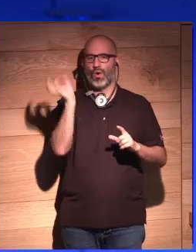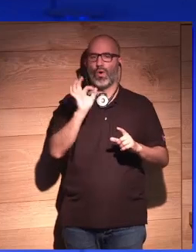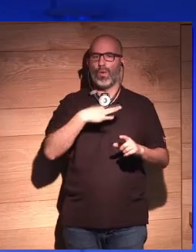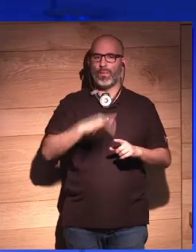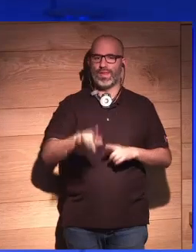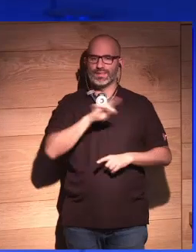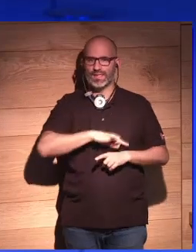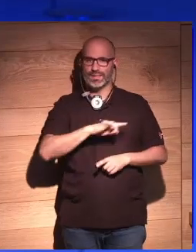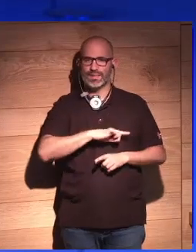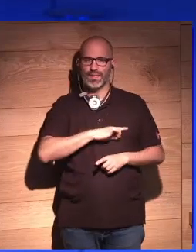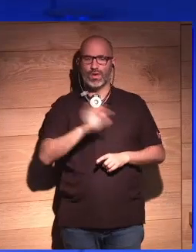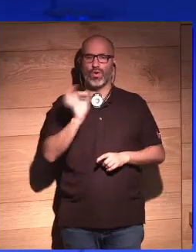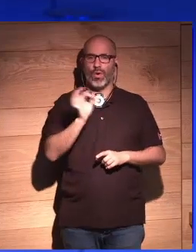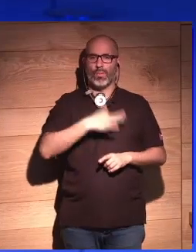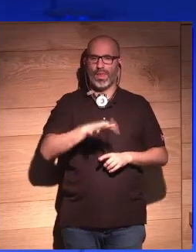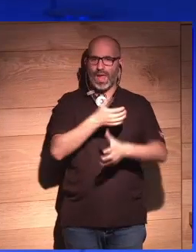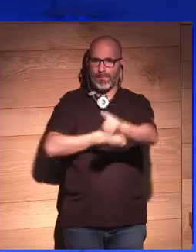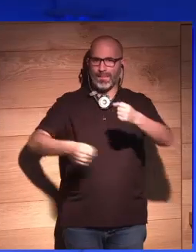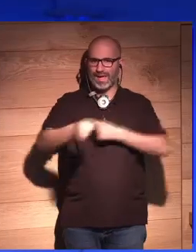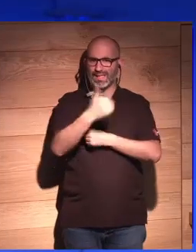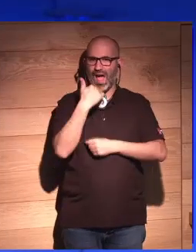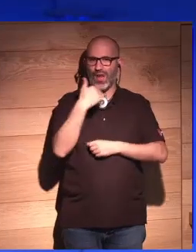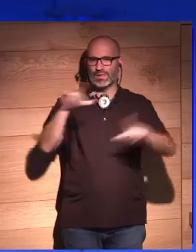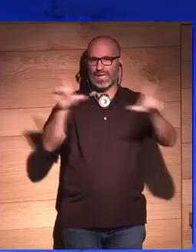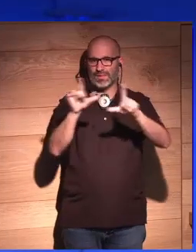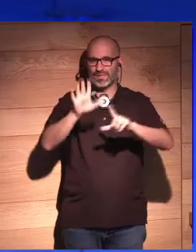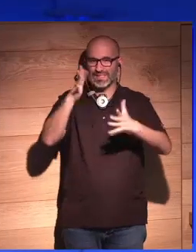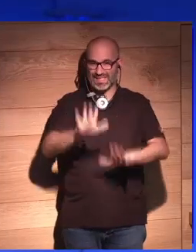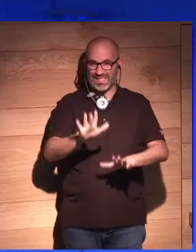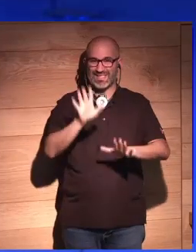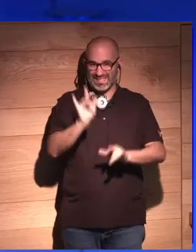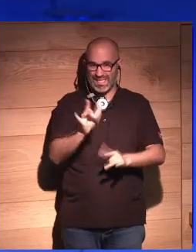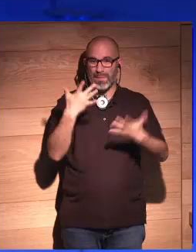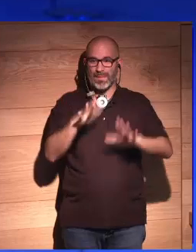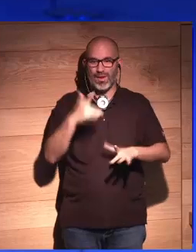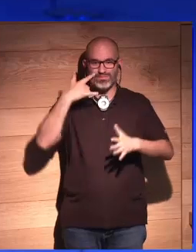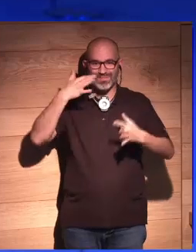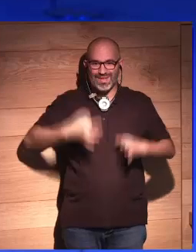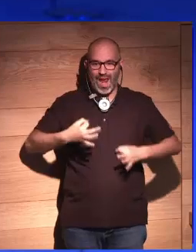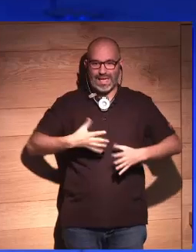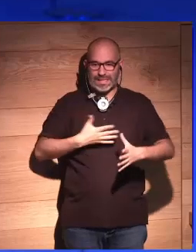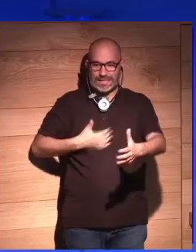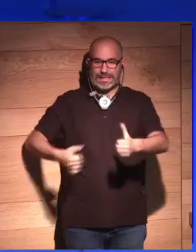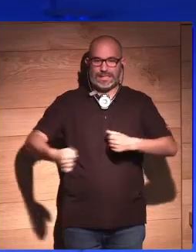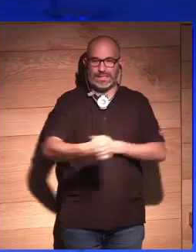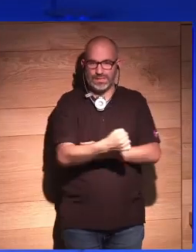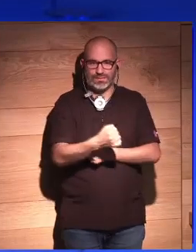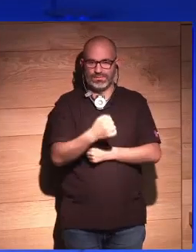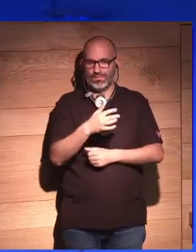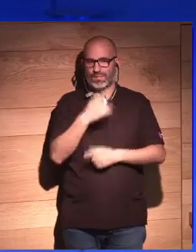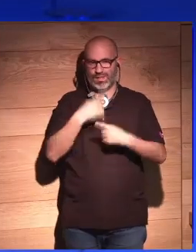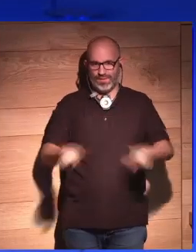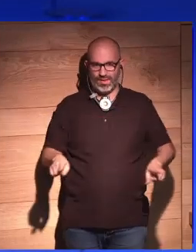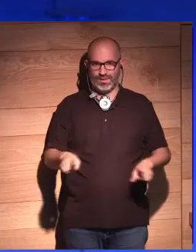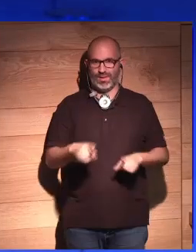you also drop to your knees and you try to help the guy. You start to feel, you go home that night and you dream